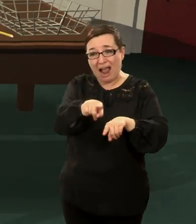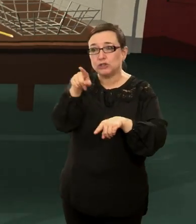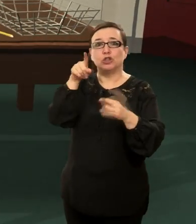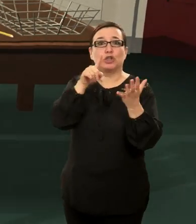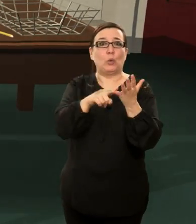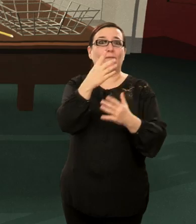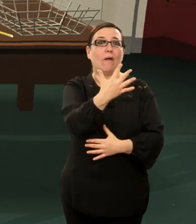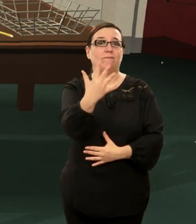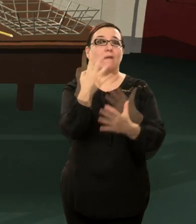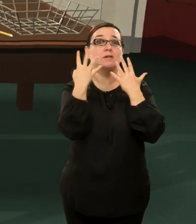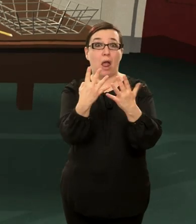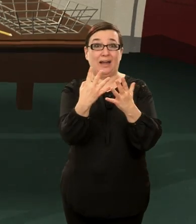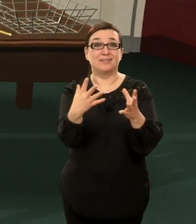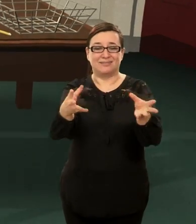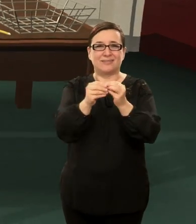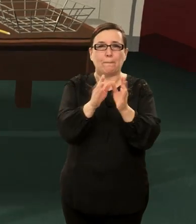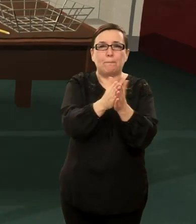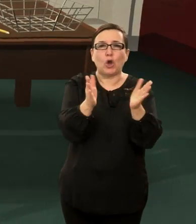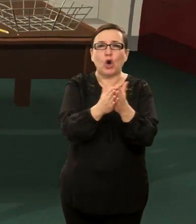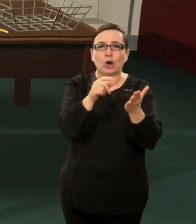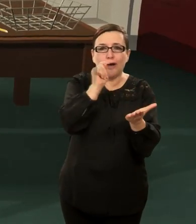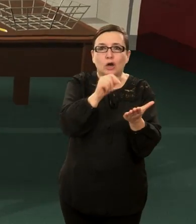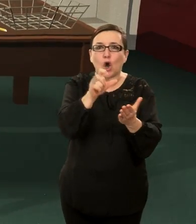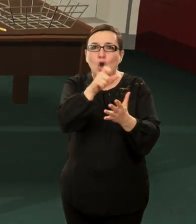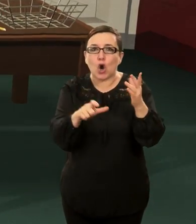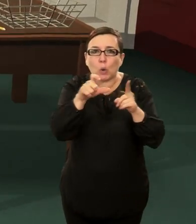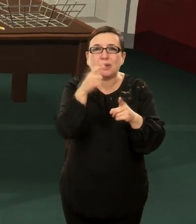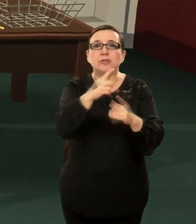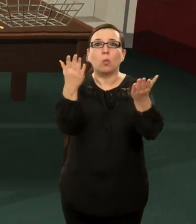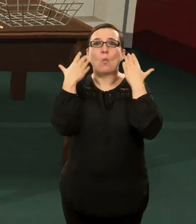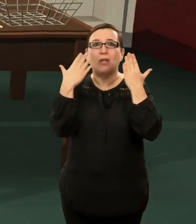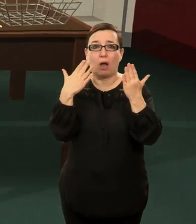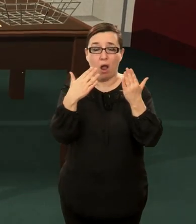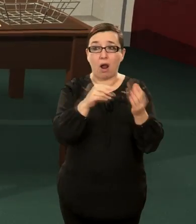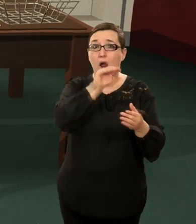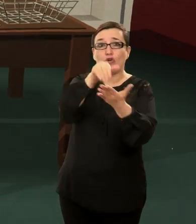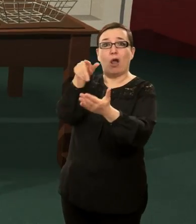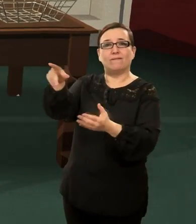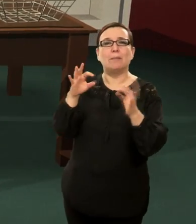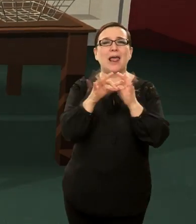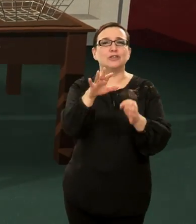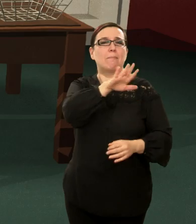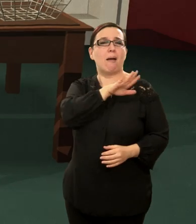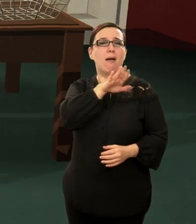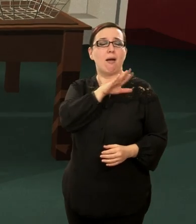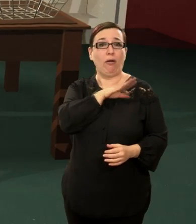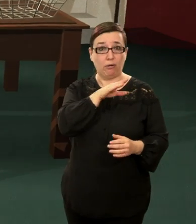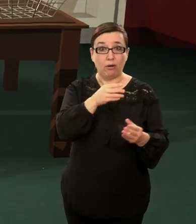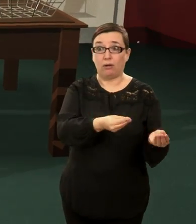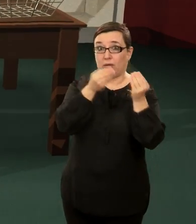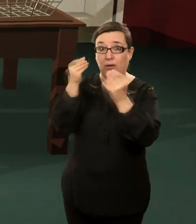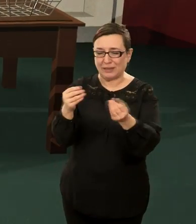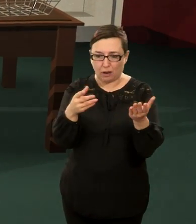short signal and weather signal codebooks, arrived at Bletchley Park. This pinch provided Bletchley Park